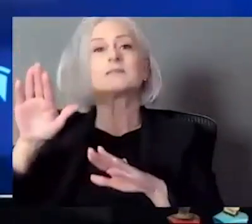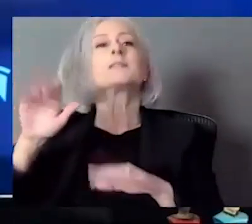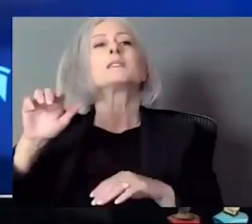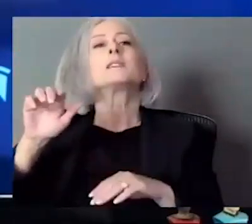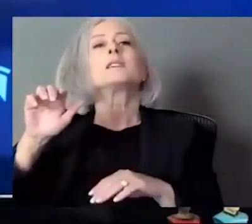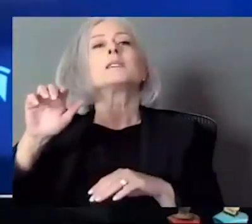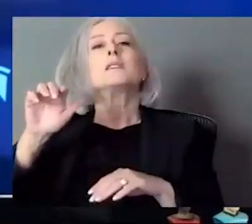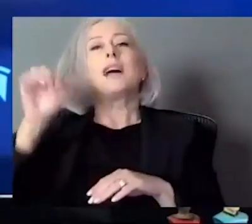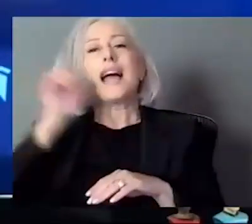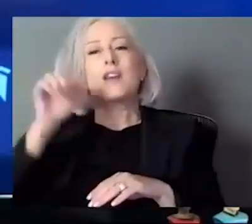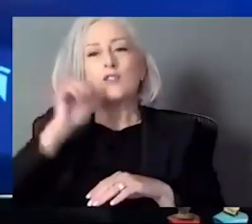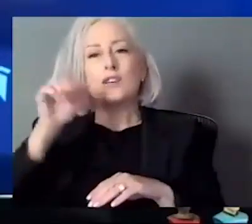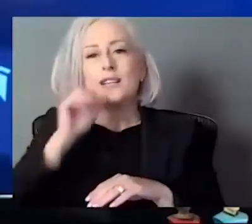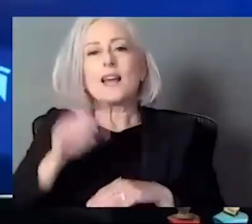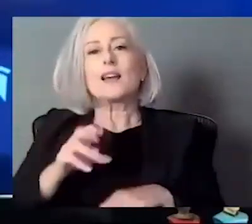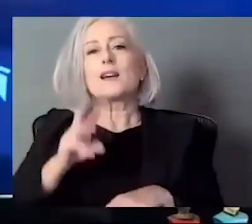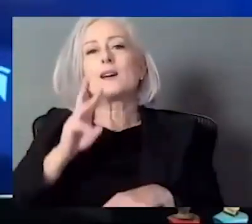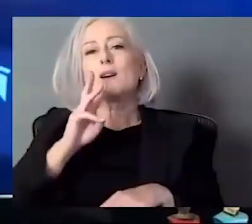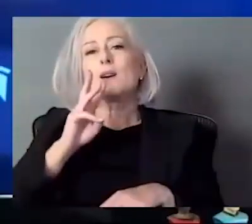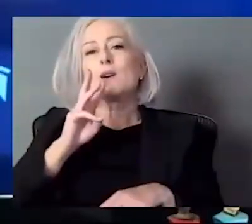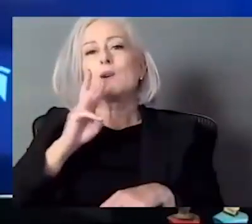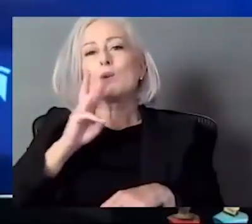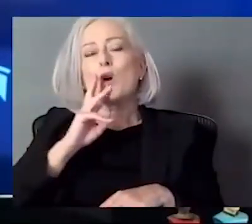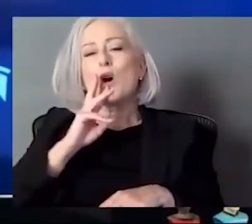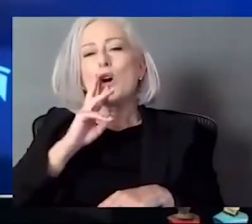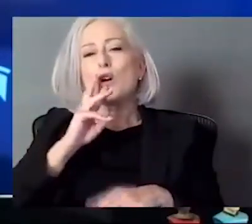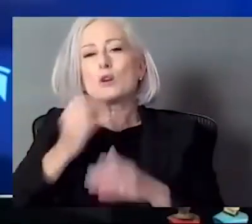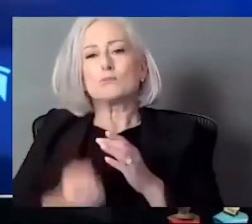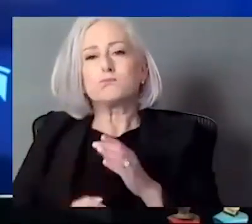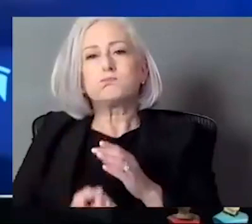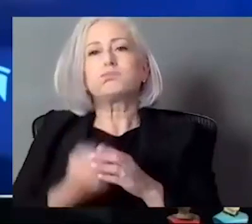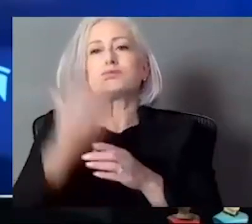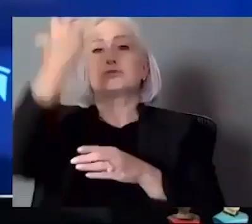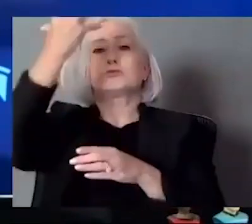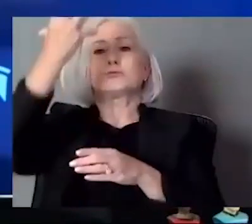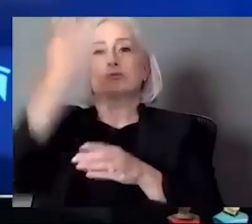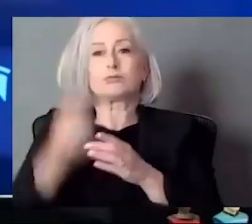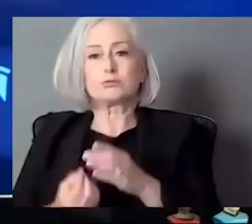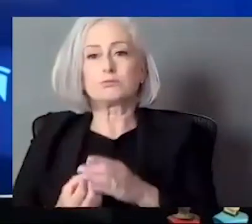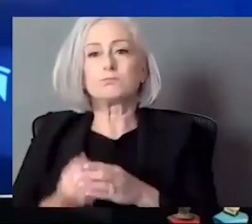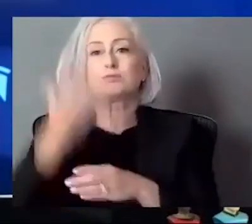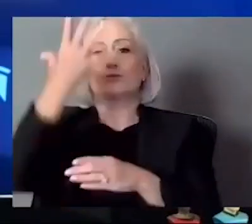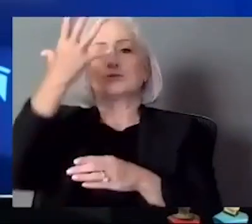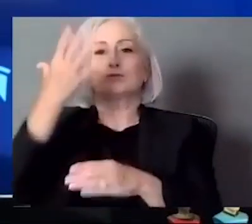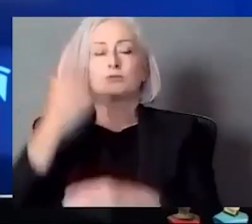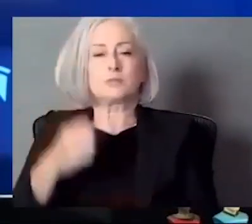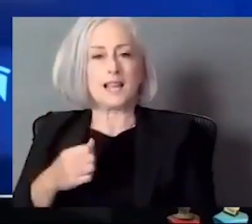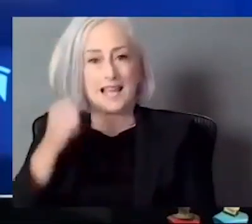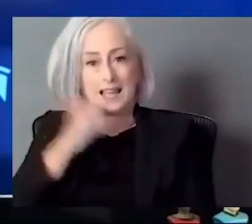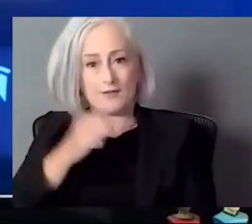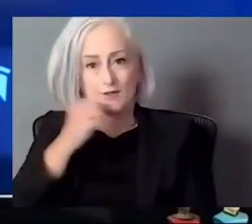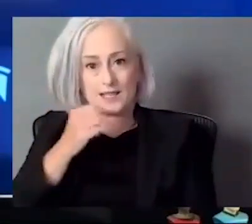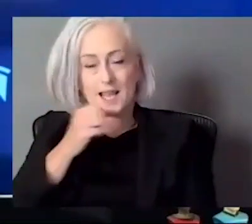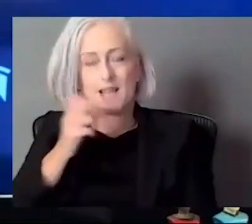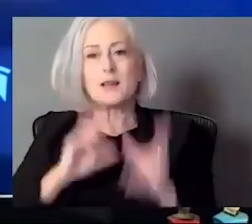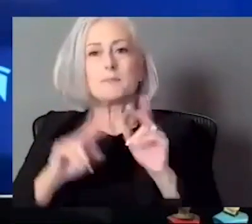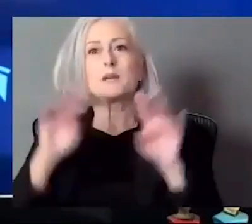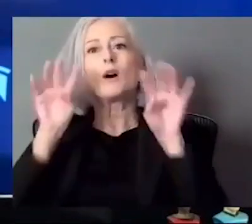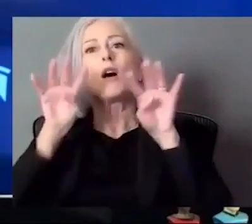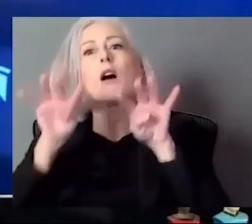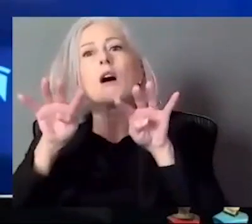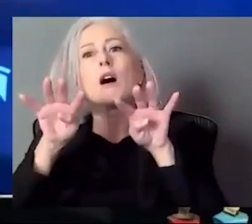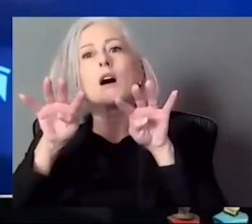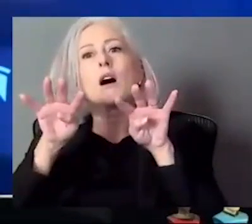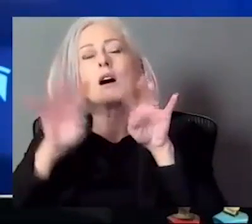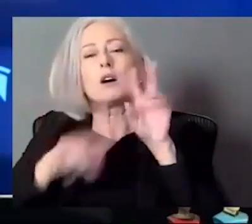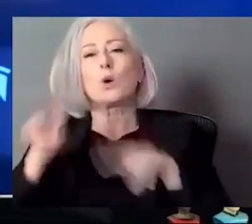they go off. And what I would say is the next wave of the pandemic is it's going to be a geyser. and it's going to go off in